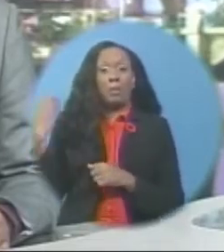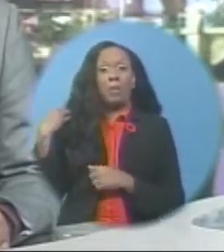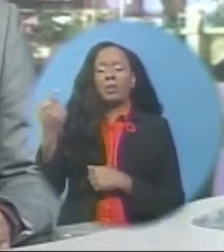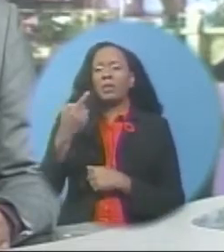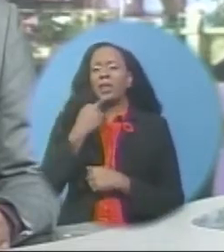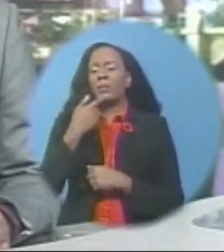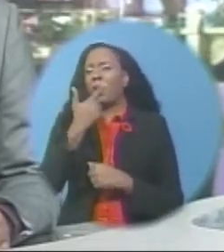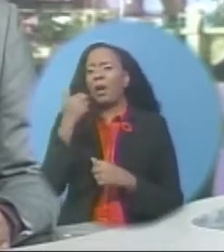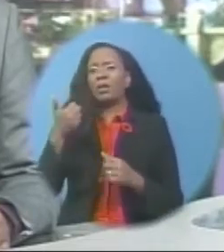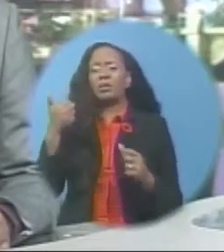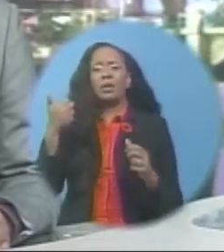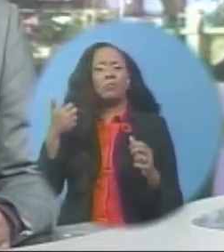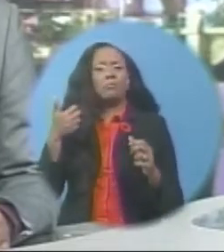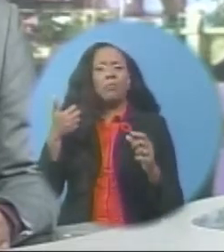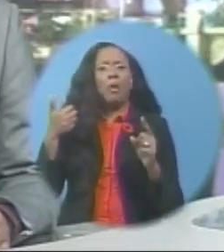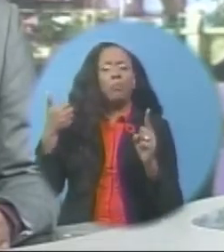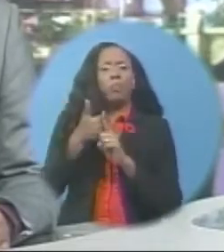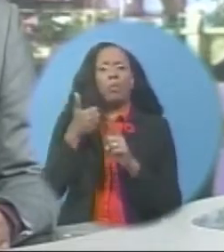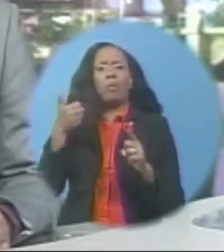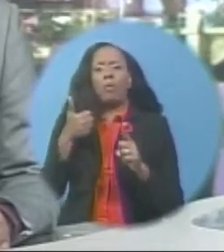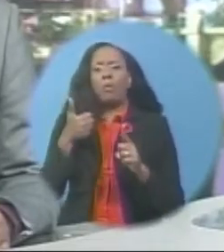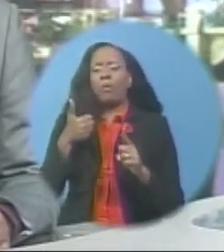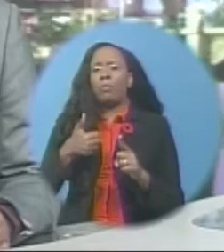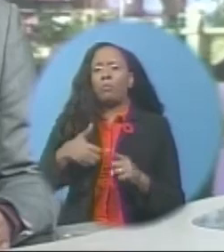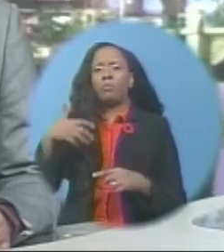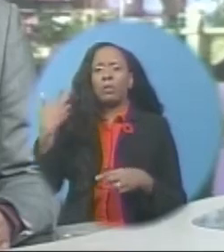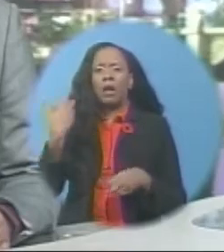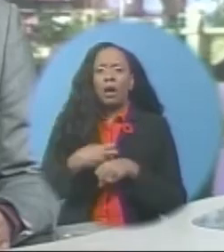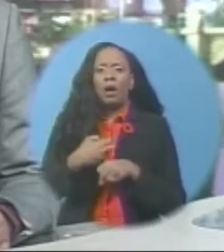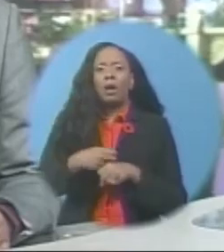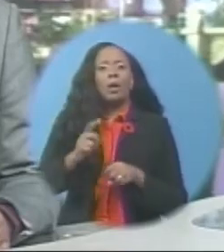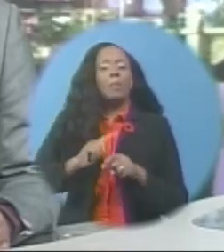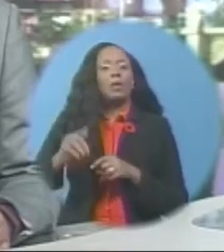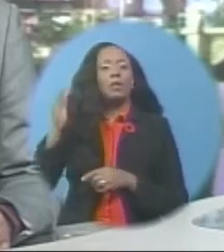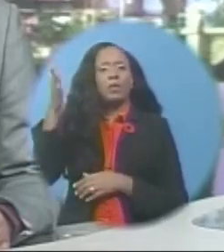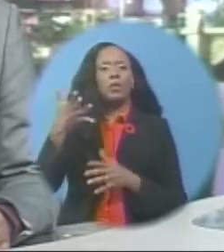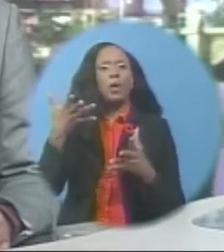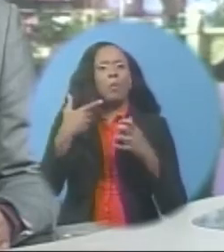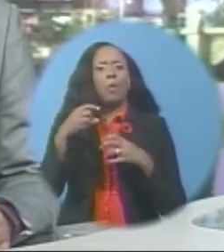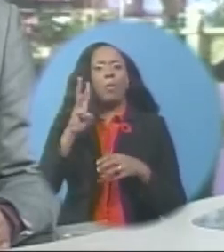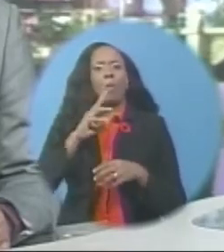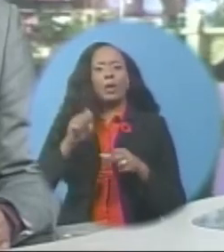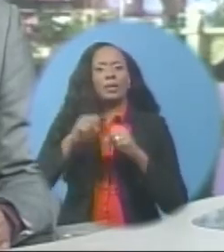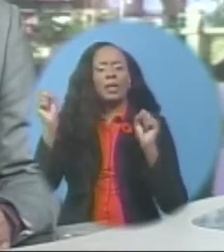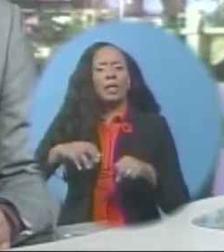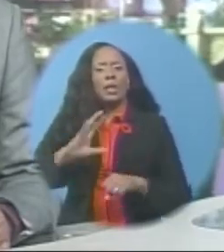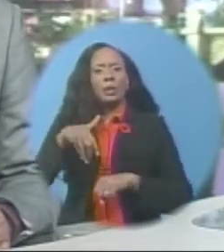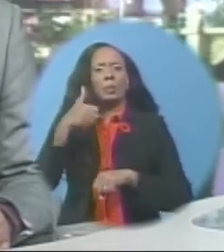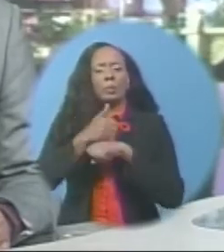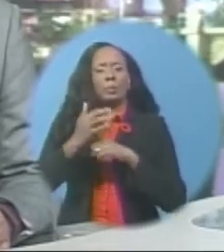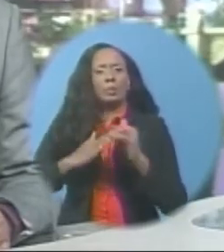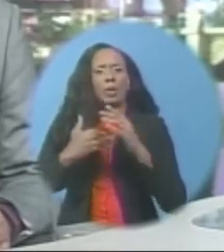hurricane. He says in the long term, the company is moving to rebuild its water system, making it climate resilient.